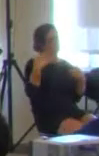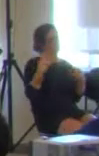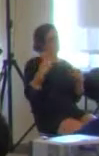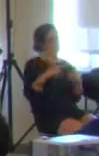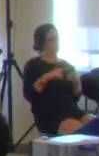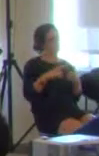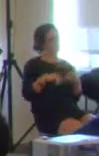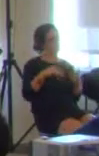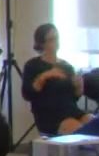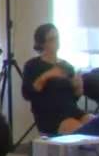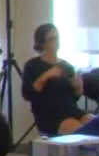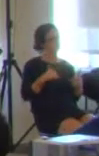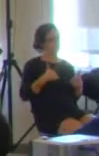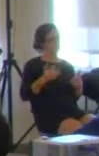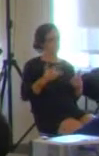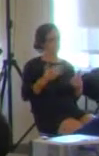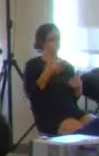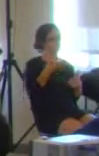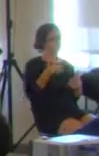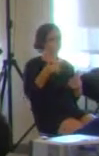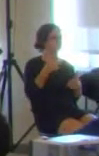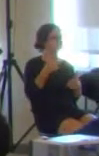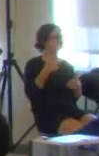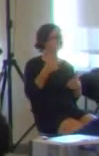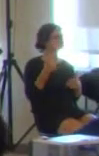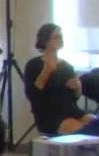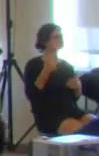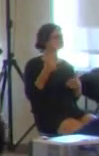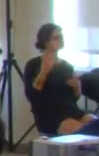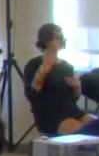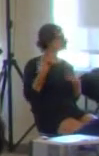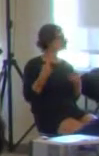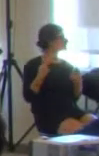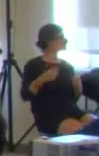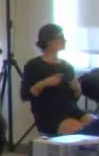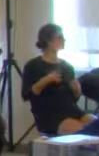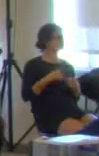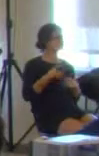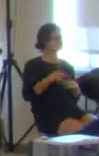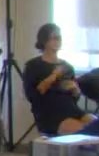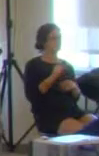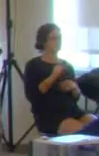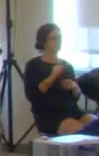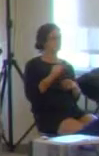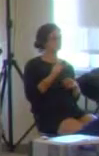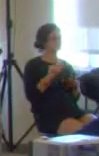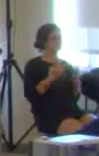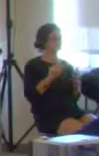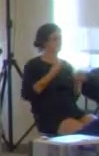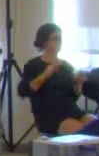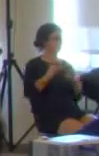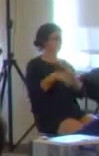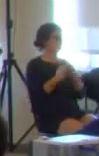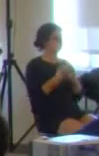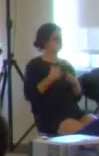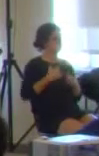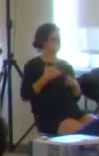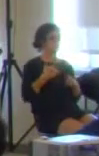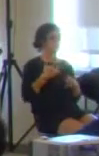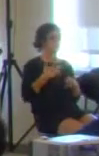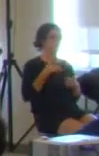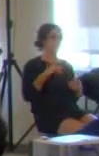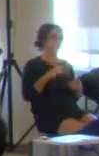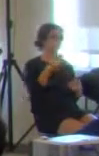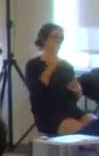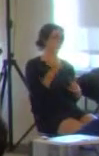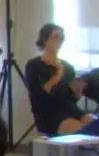I believe is the best one that's been ever conducted in the United States and possibly the world. And this